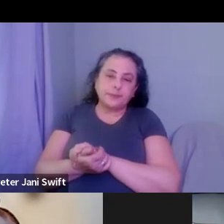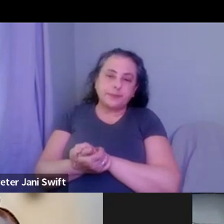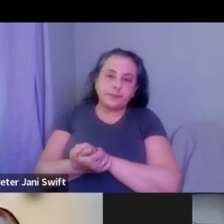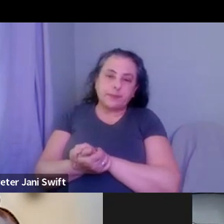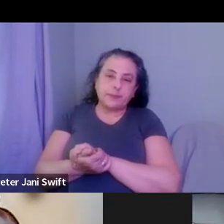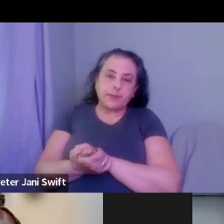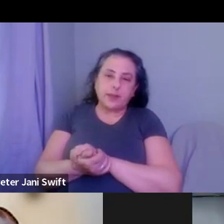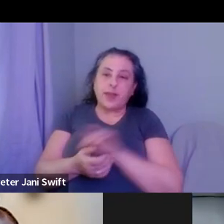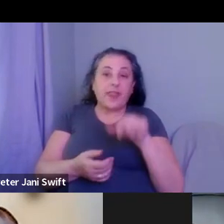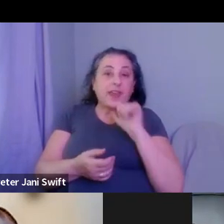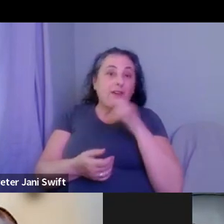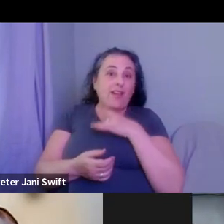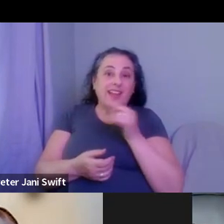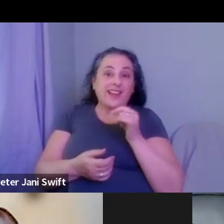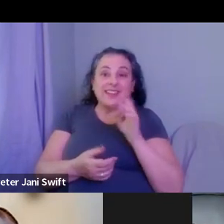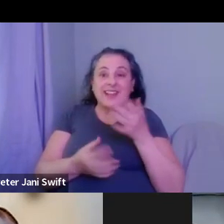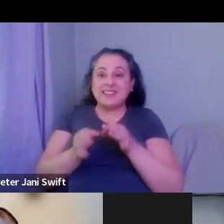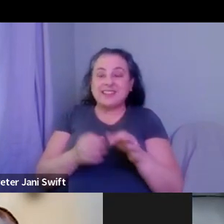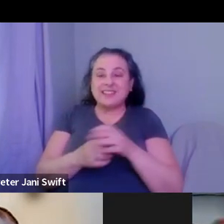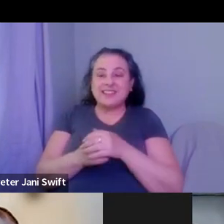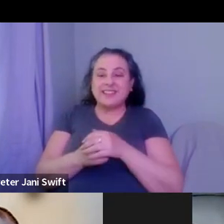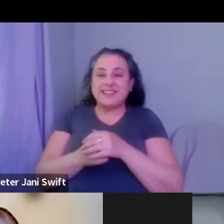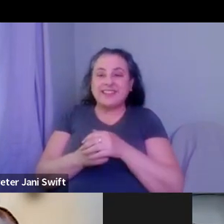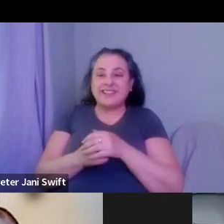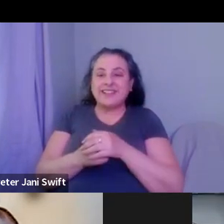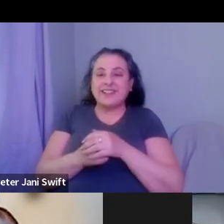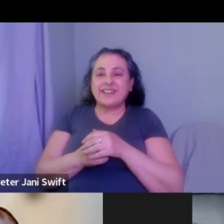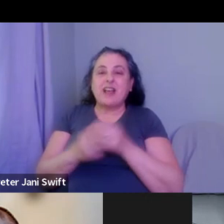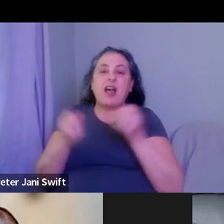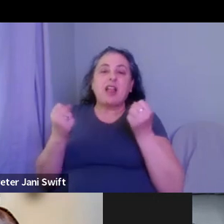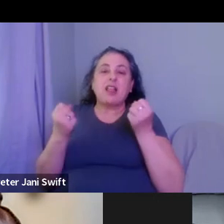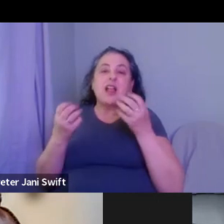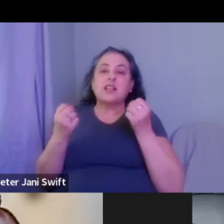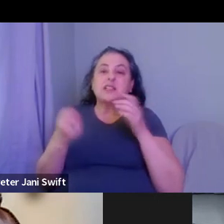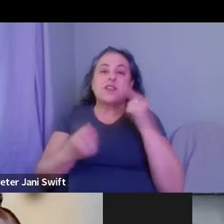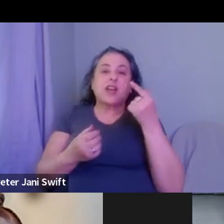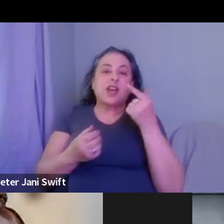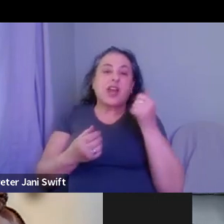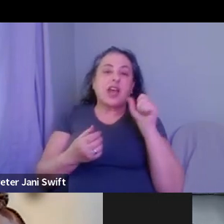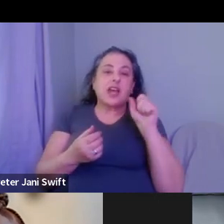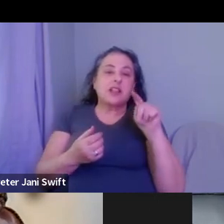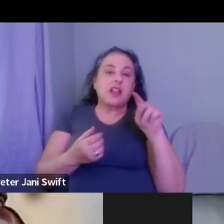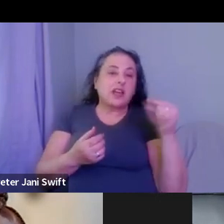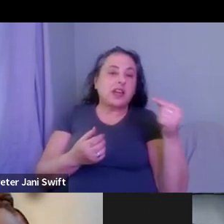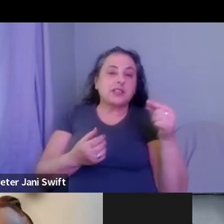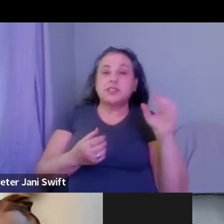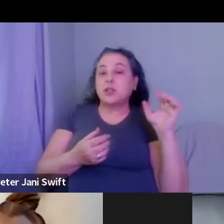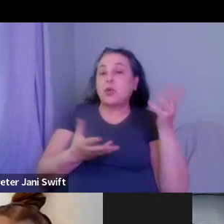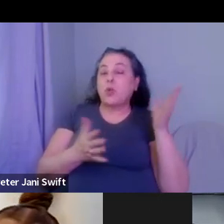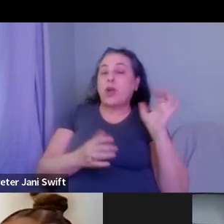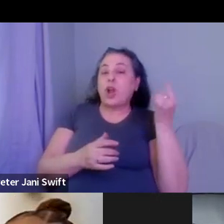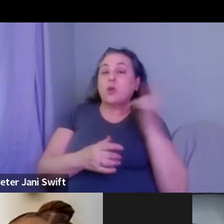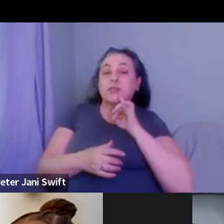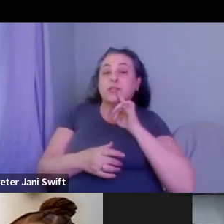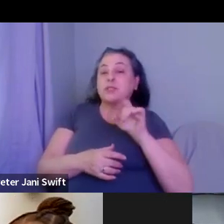They don't like it. That's it. Lots of gaslighting, lots of, well, this is the way it always is. Well, you don't